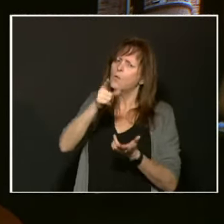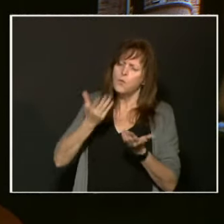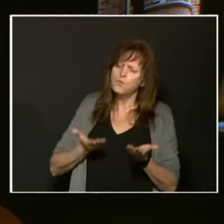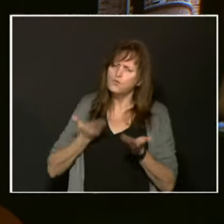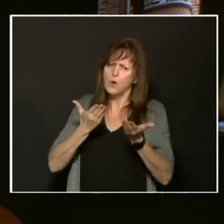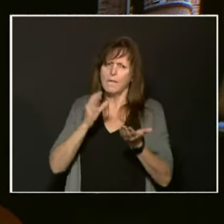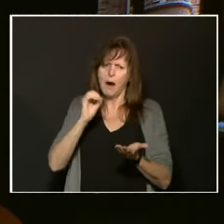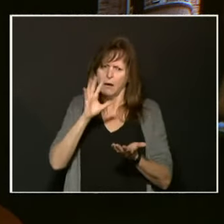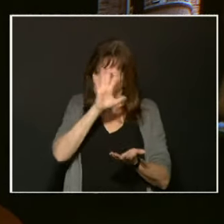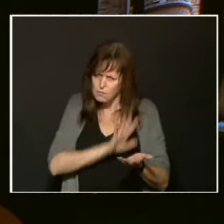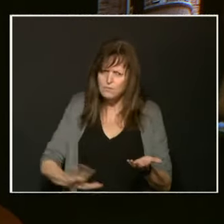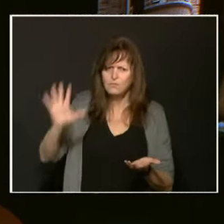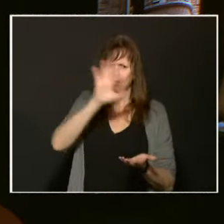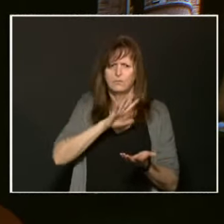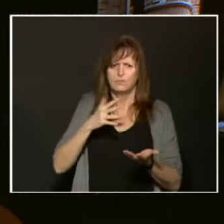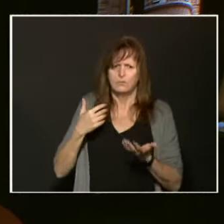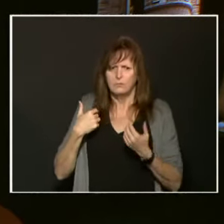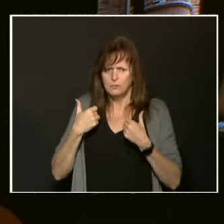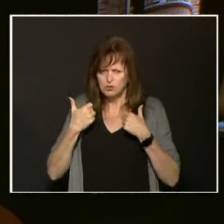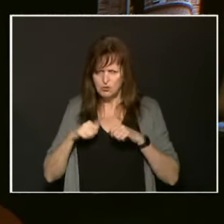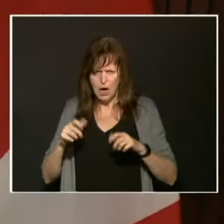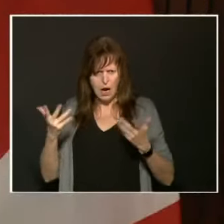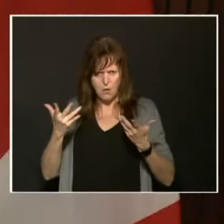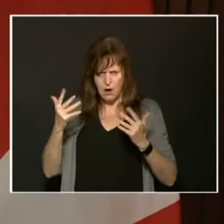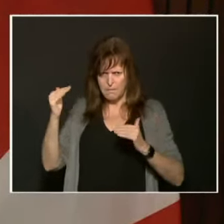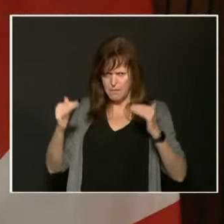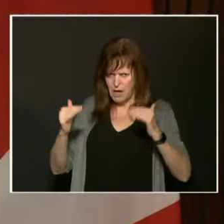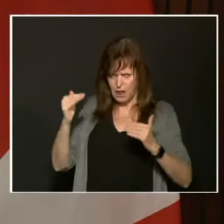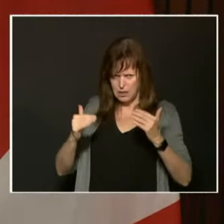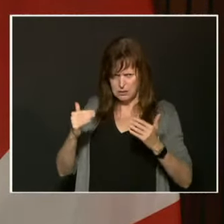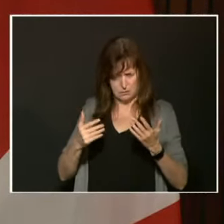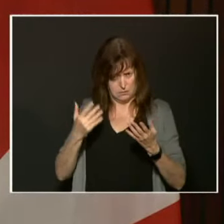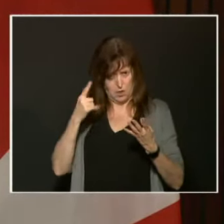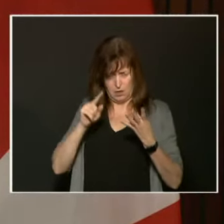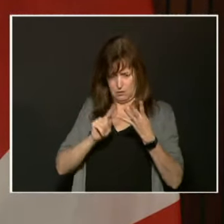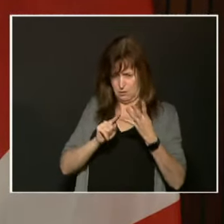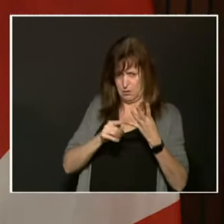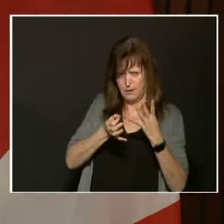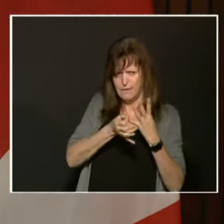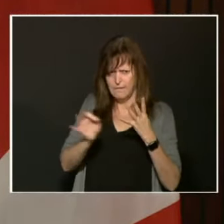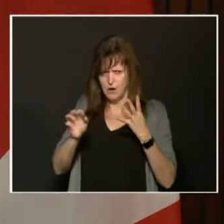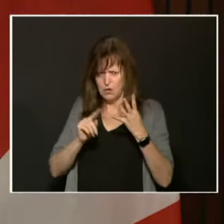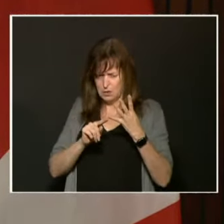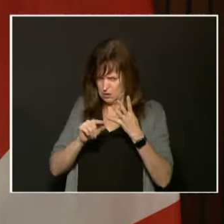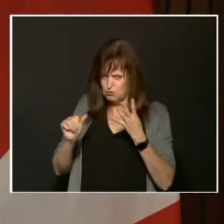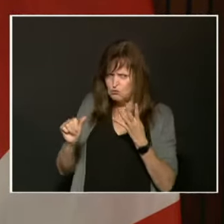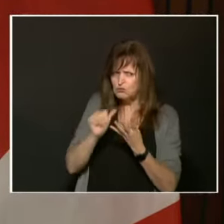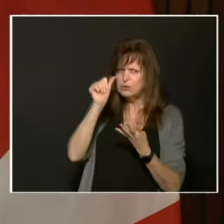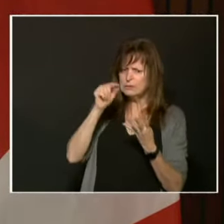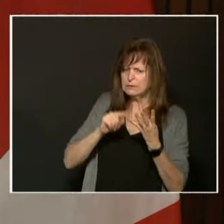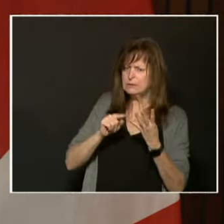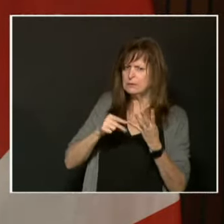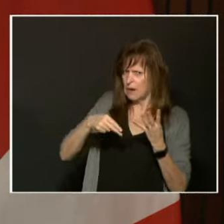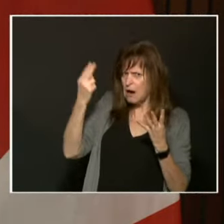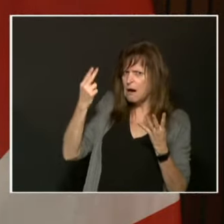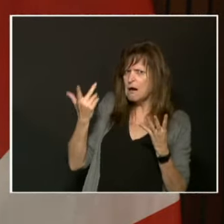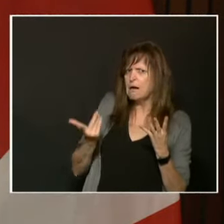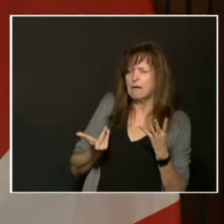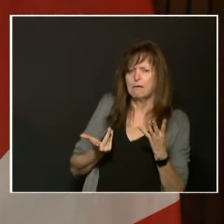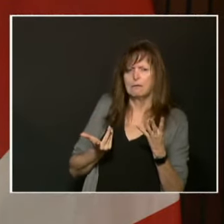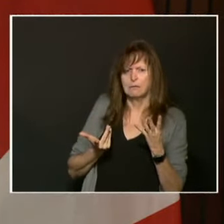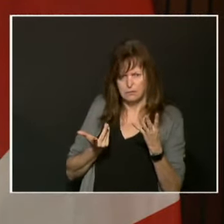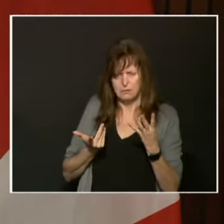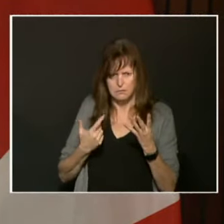risks associated with the Delta variant, and there's evidence from what other provinces are doing